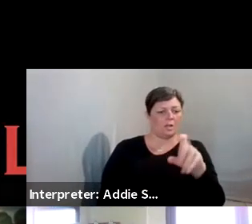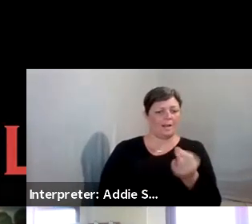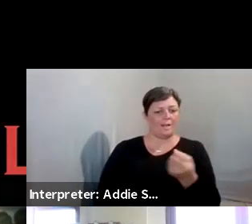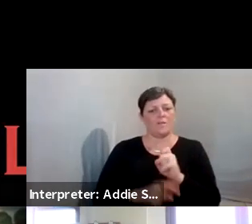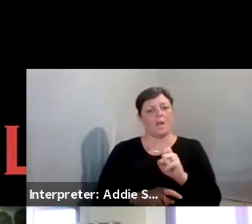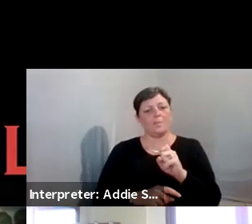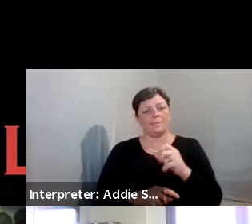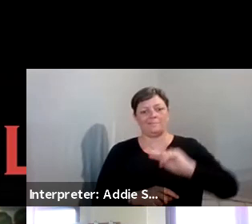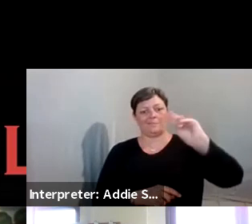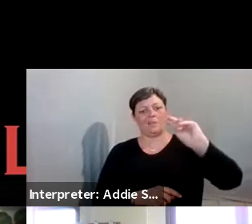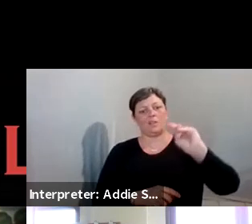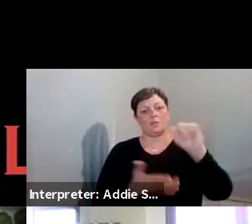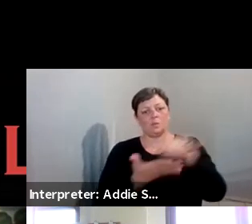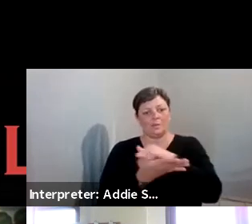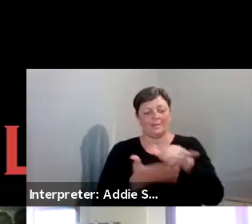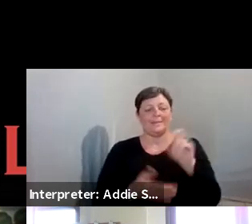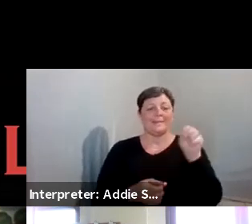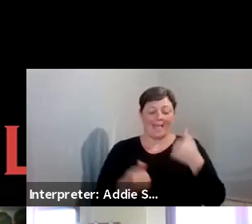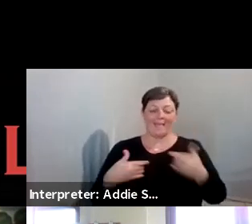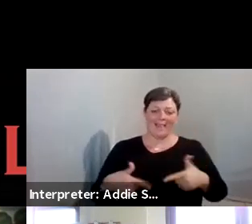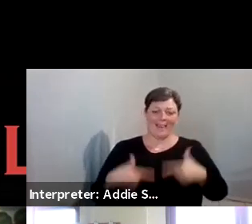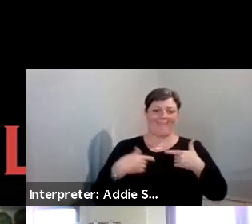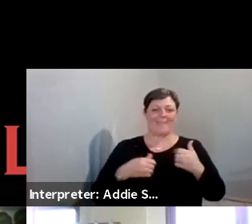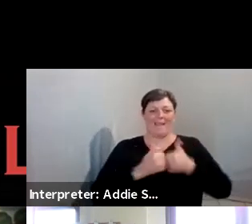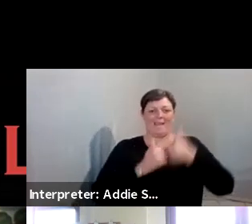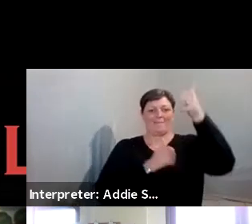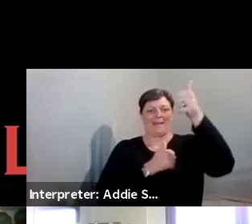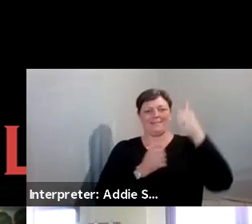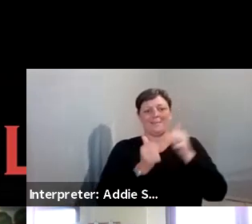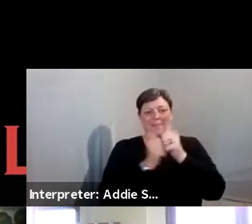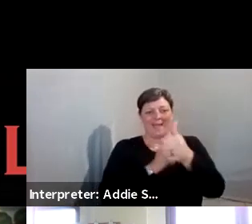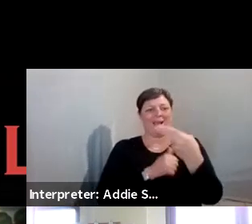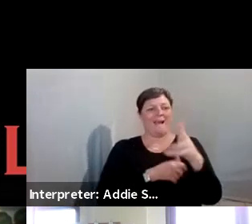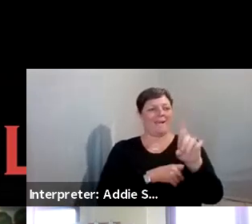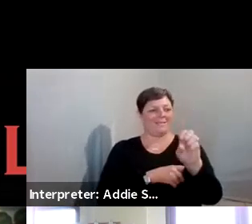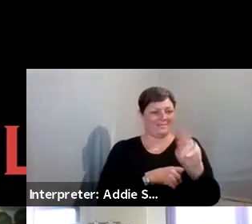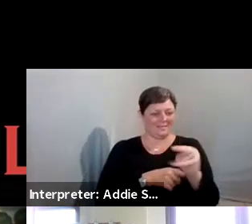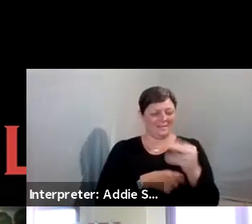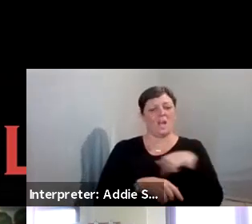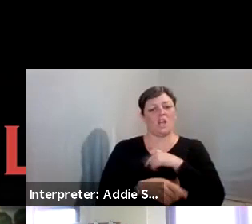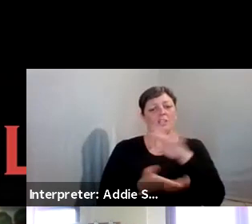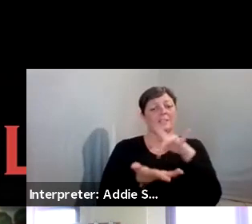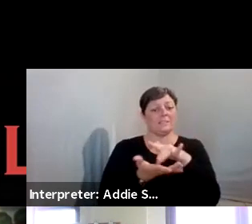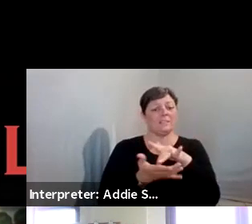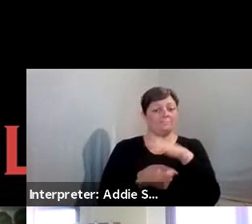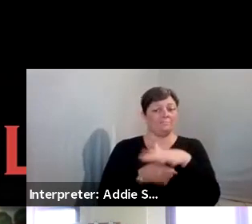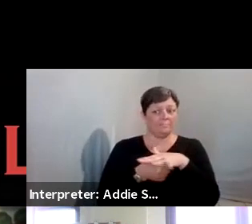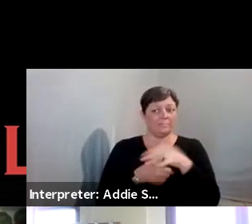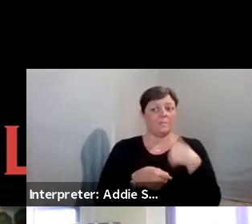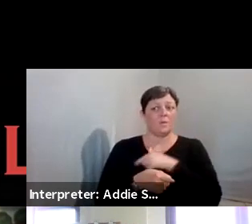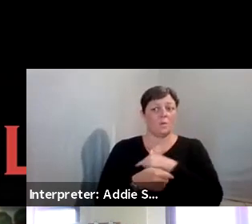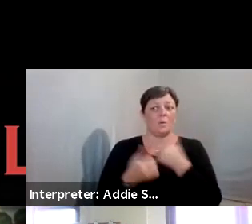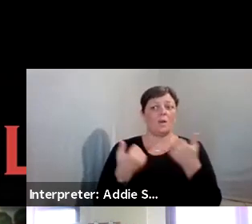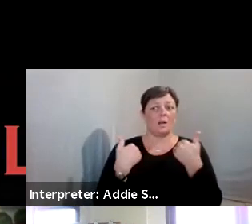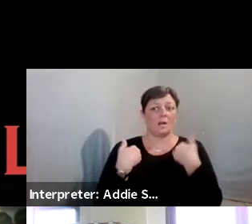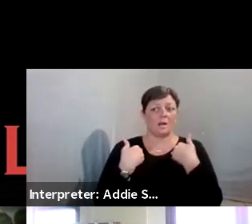York. Yes, there is life above the Hudson, and our center is located. We have our main center